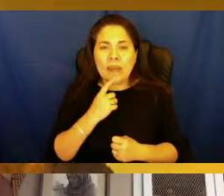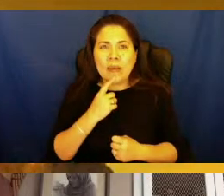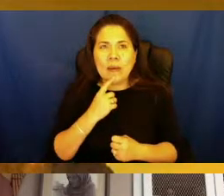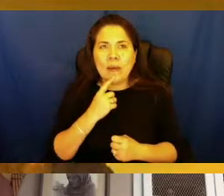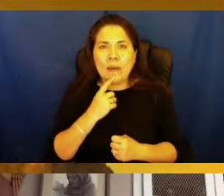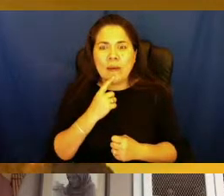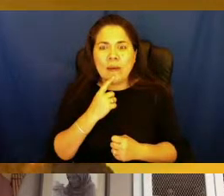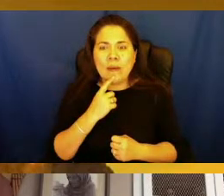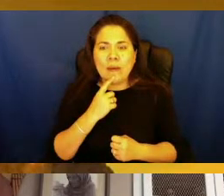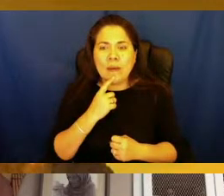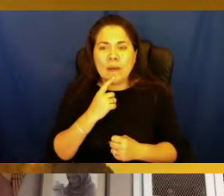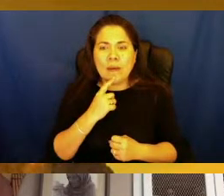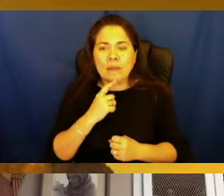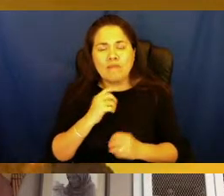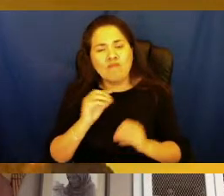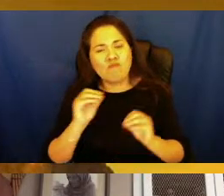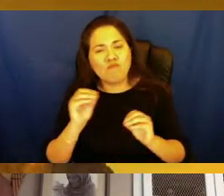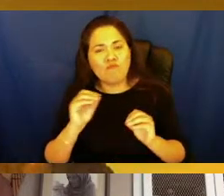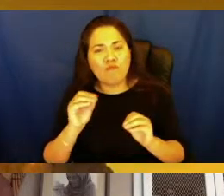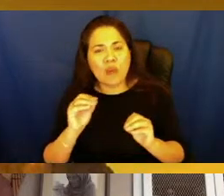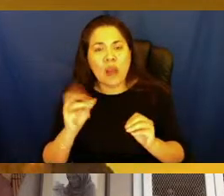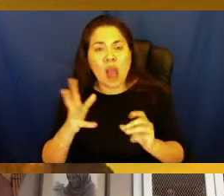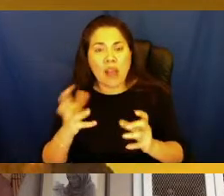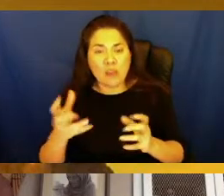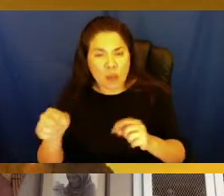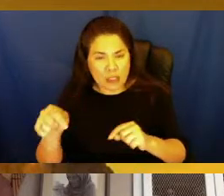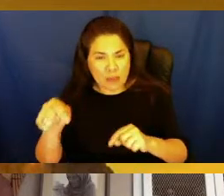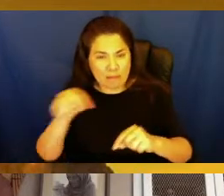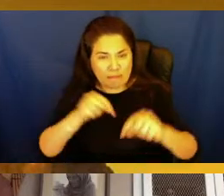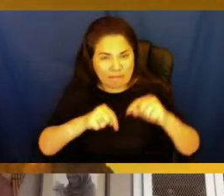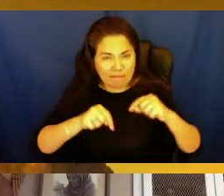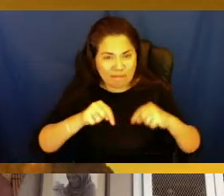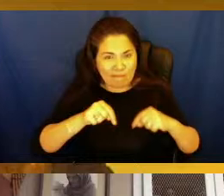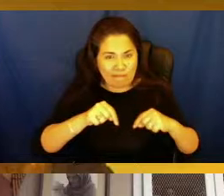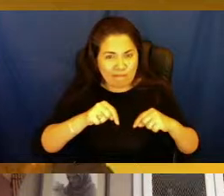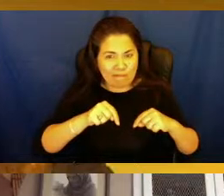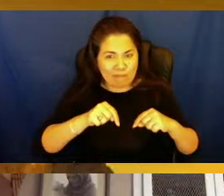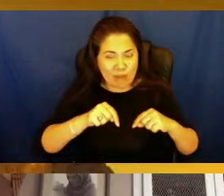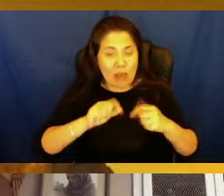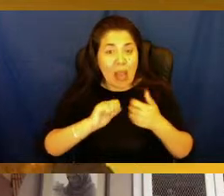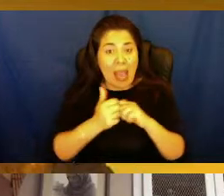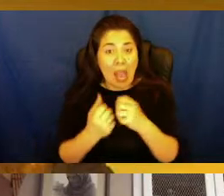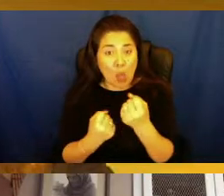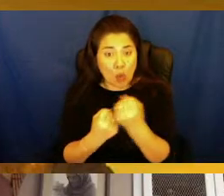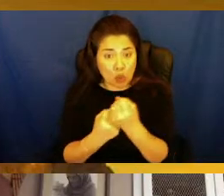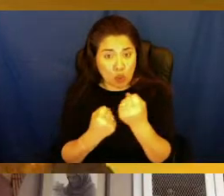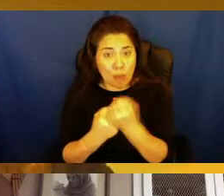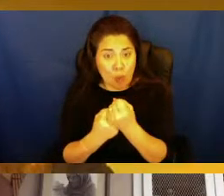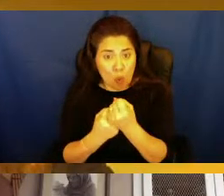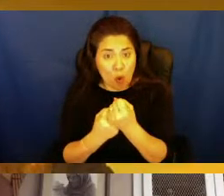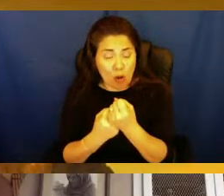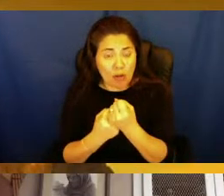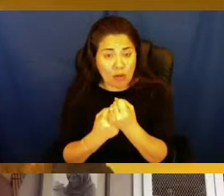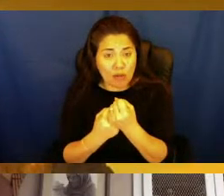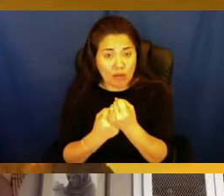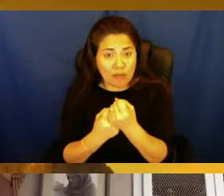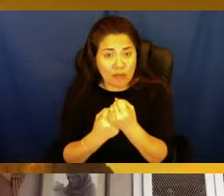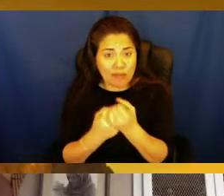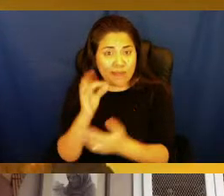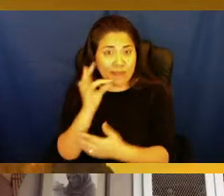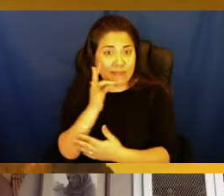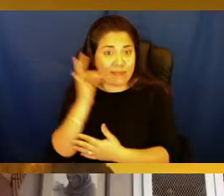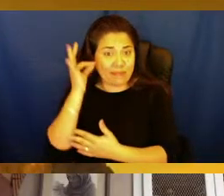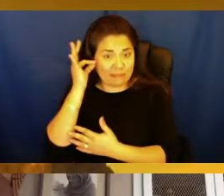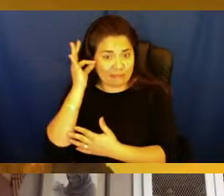Not as much, but just going back into supporting urban Native communities is